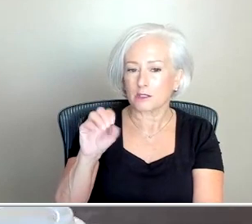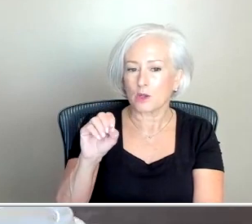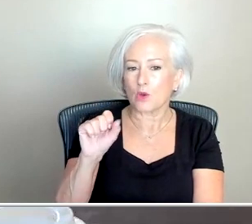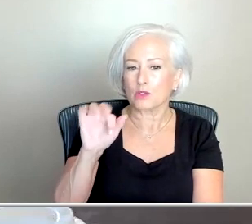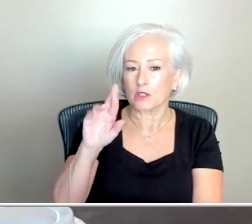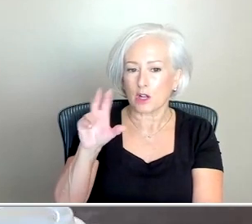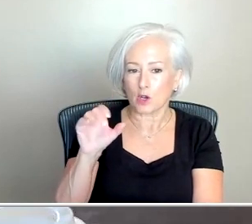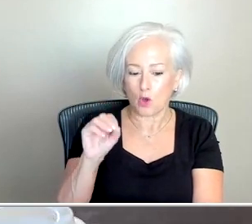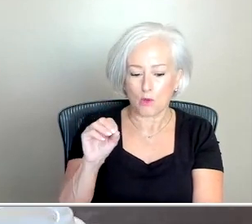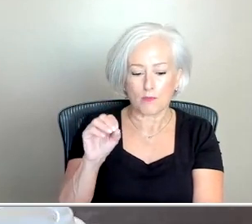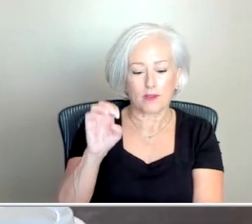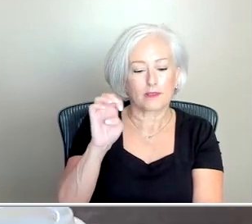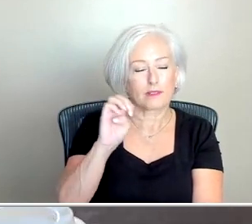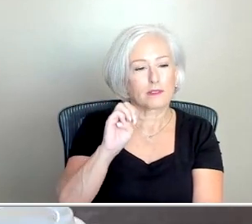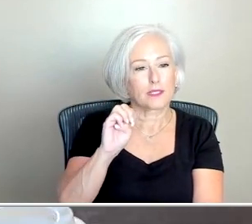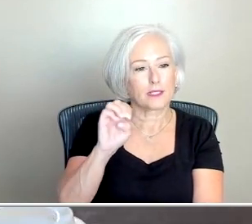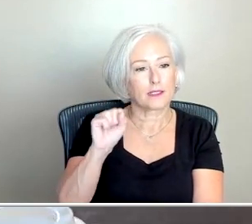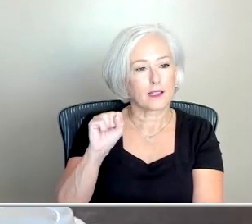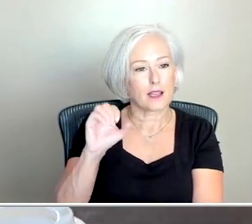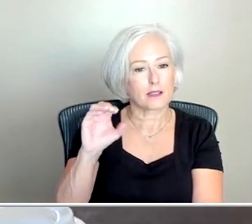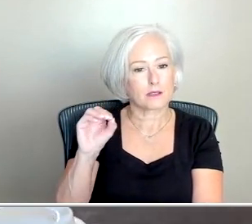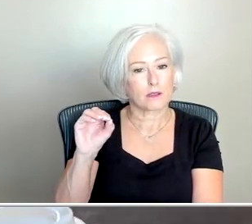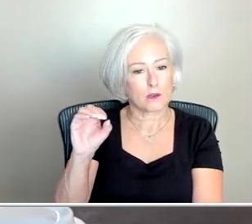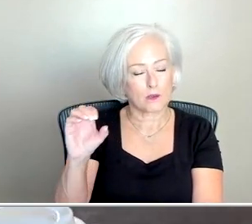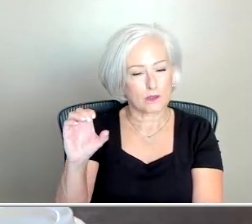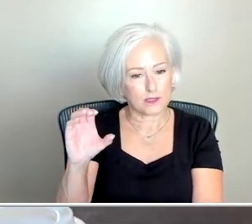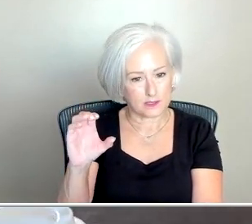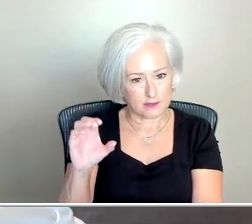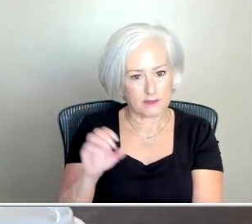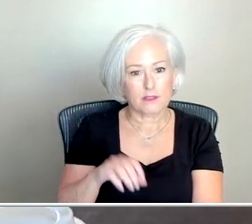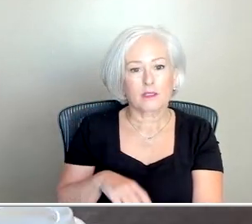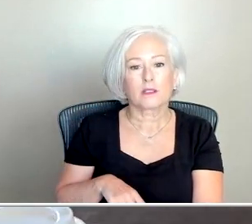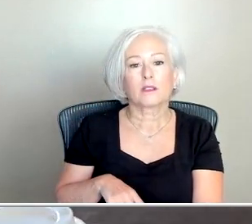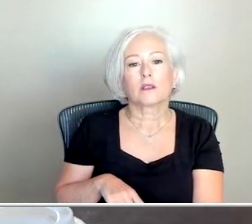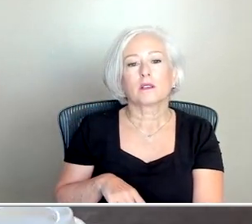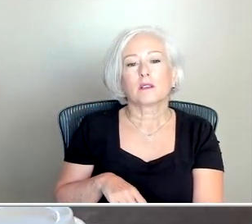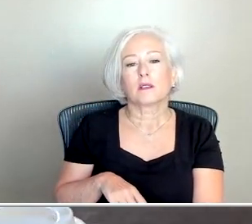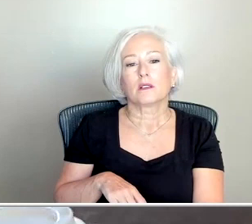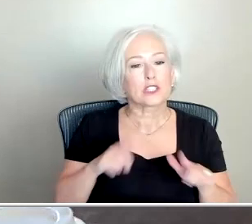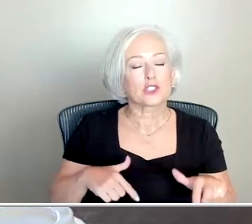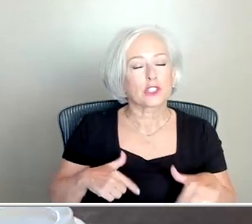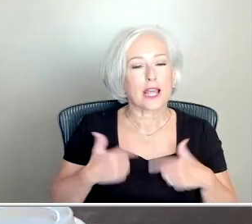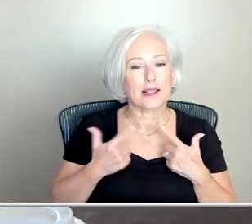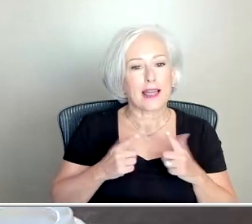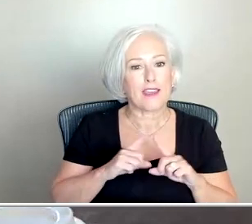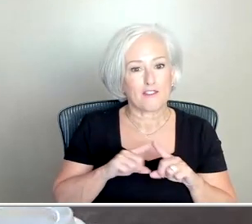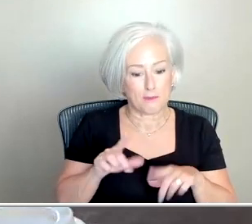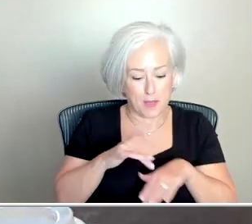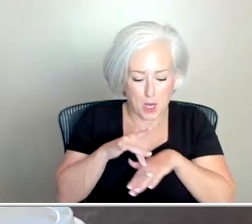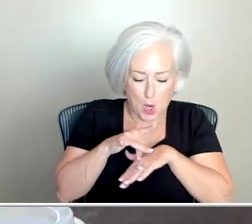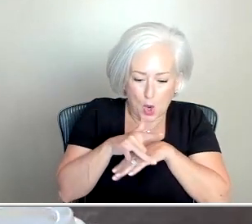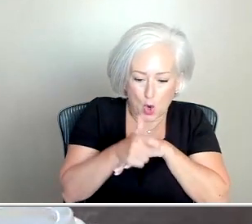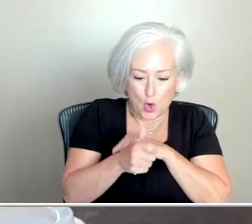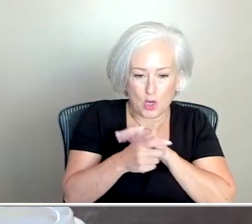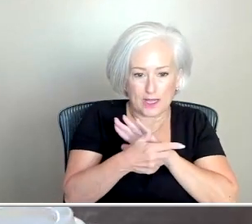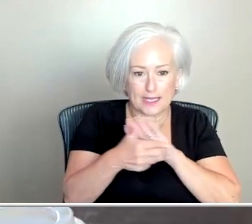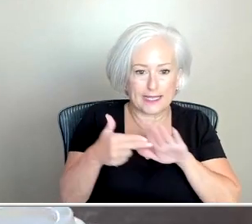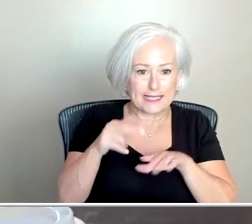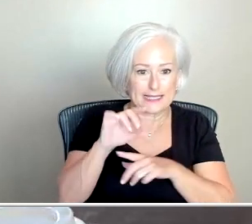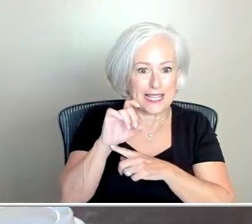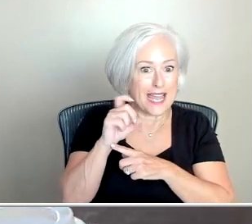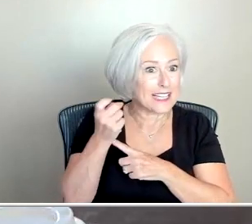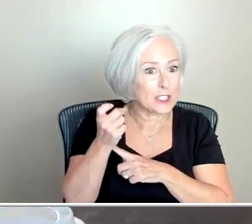And so, yes, I learned to appreciate life, but really early diagnosis. If you see anything